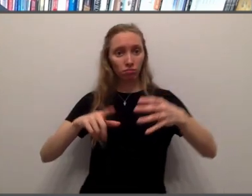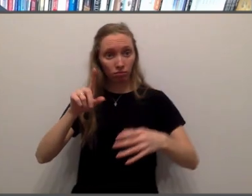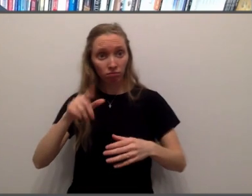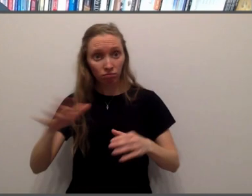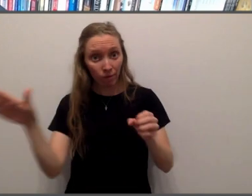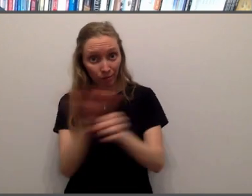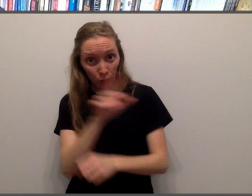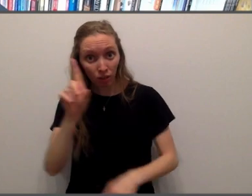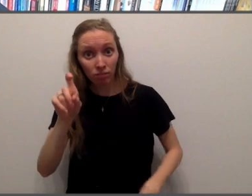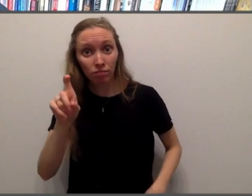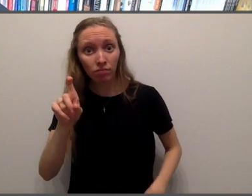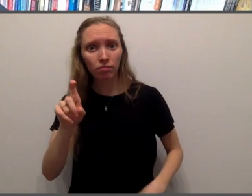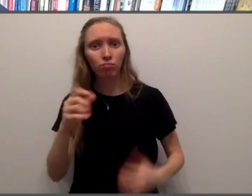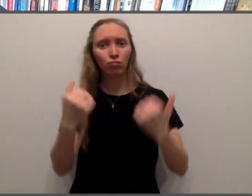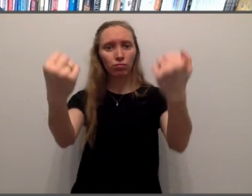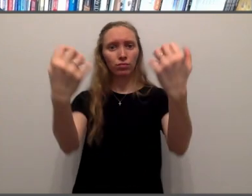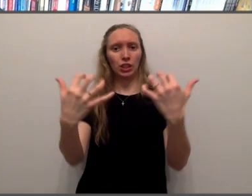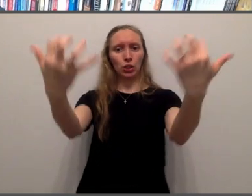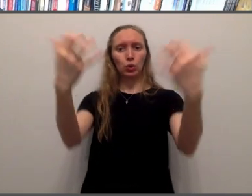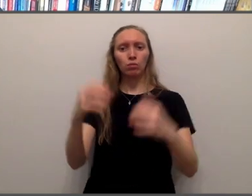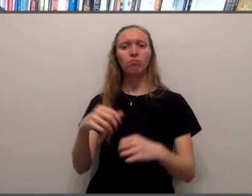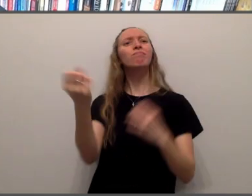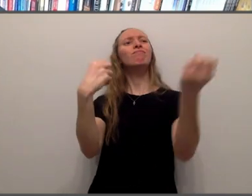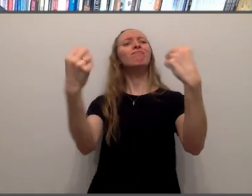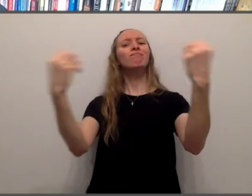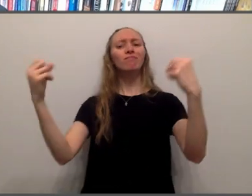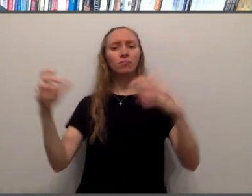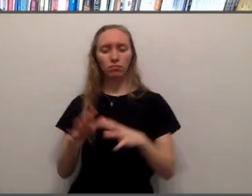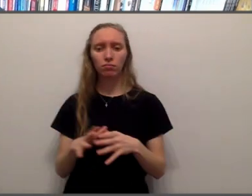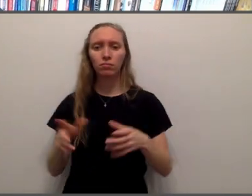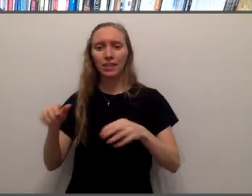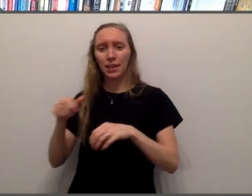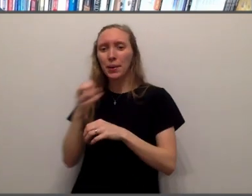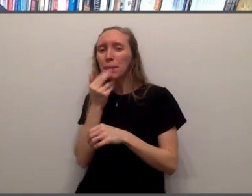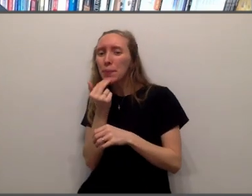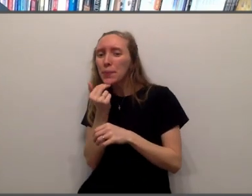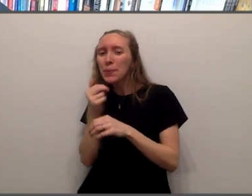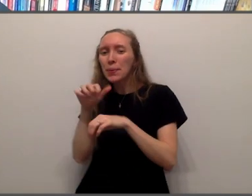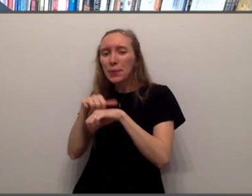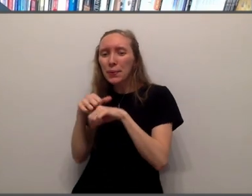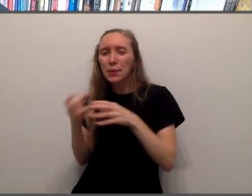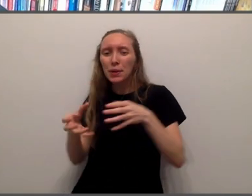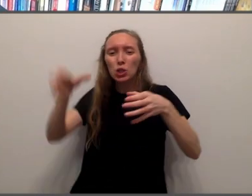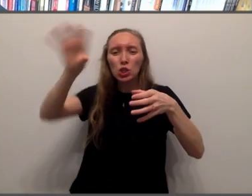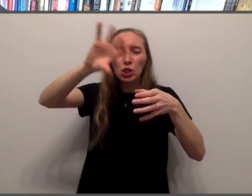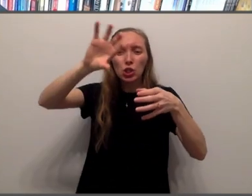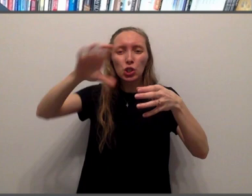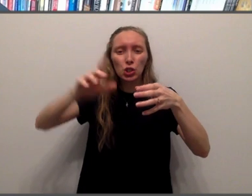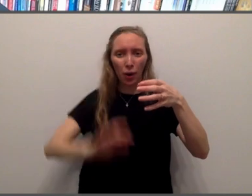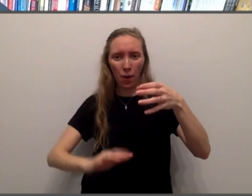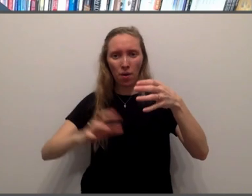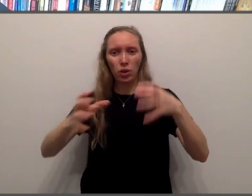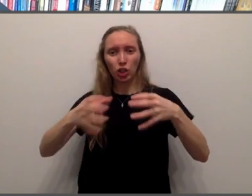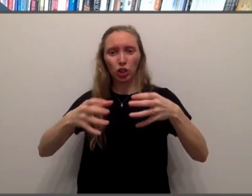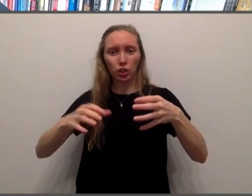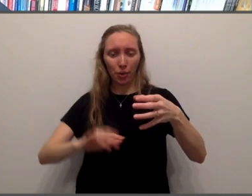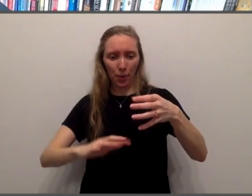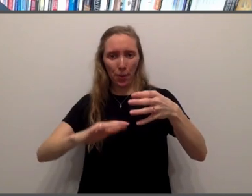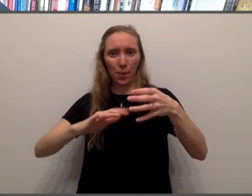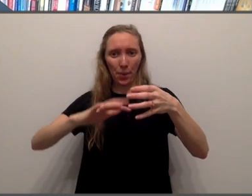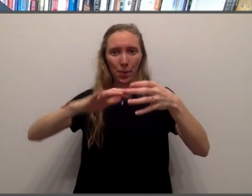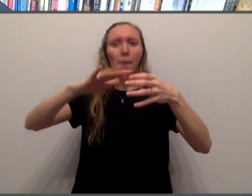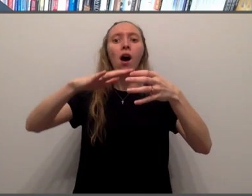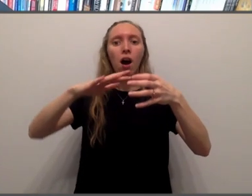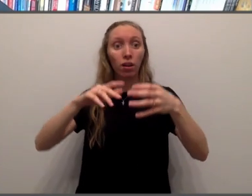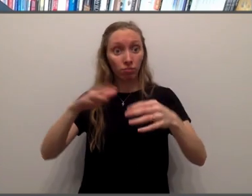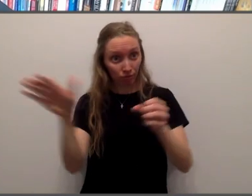with tiny pebbles and then he fills it with sand and so on until he finally shows and makes the point to his